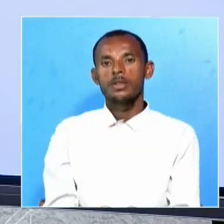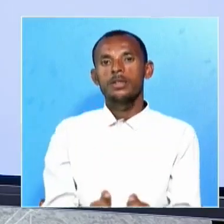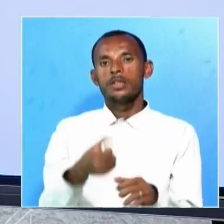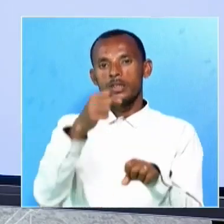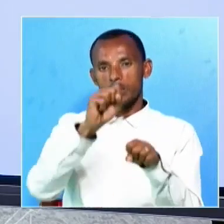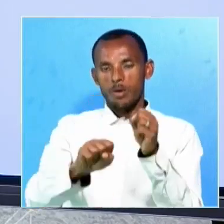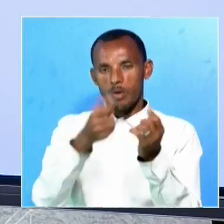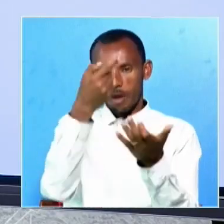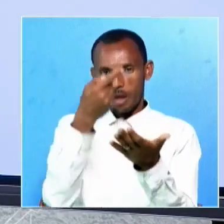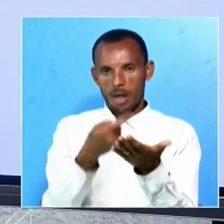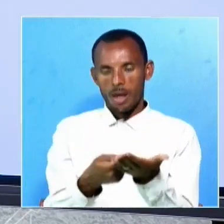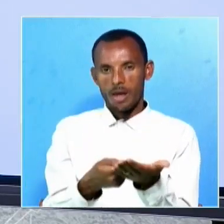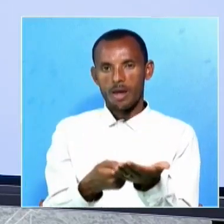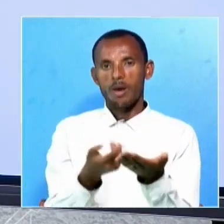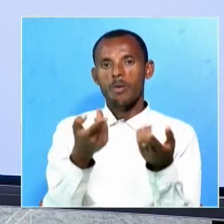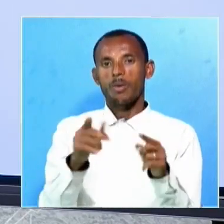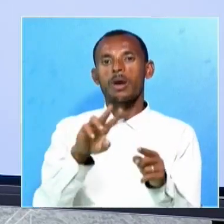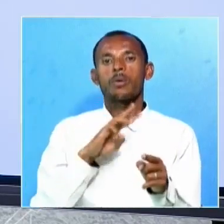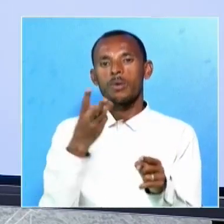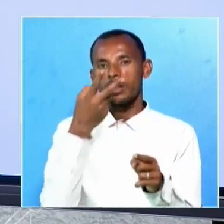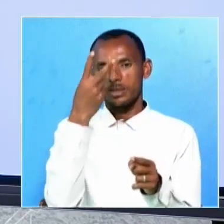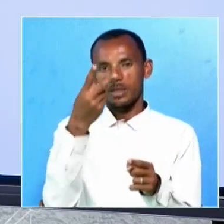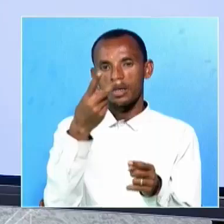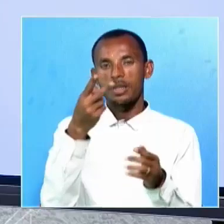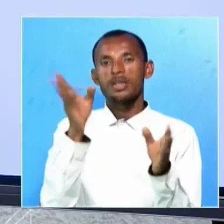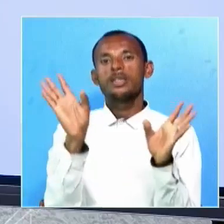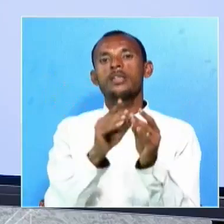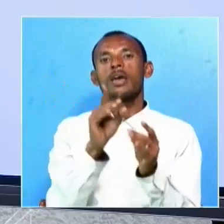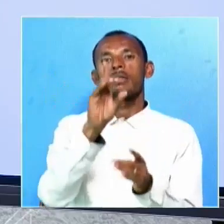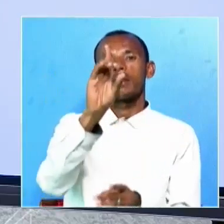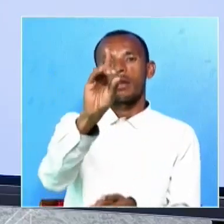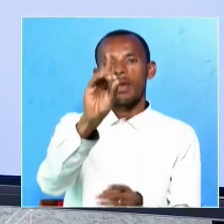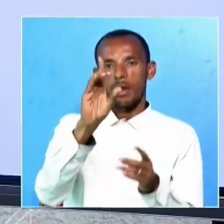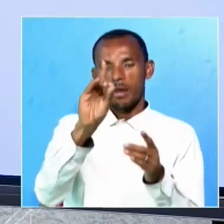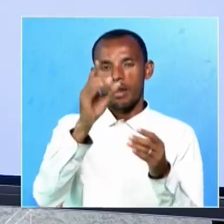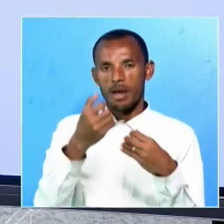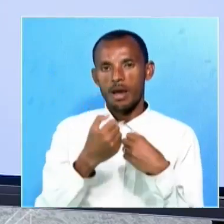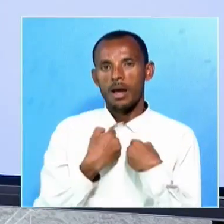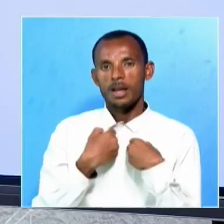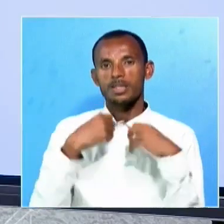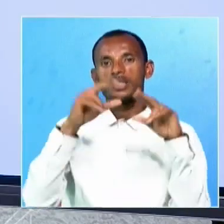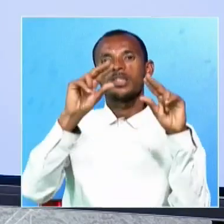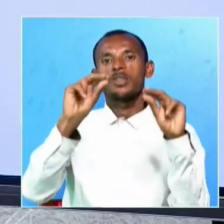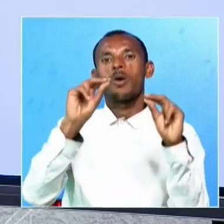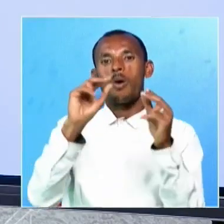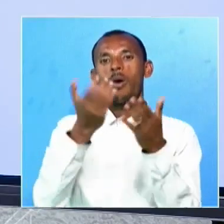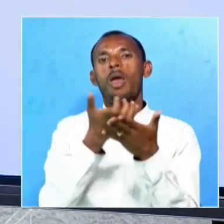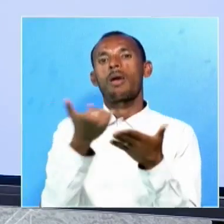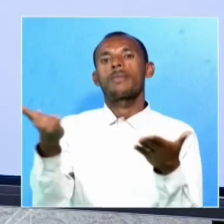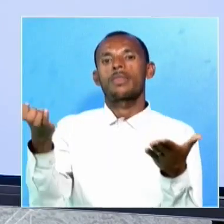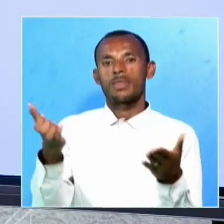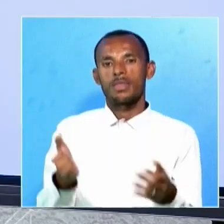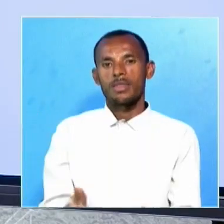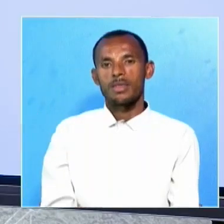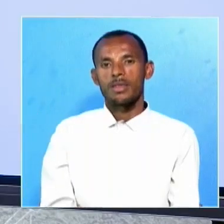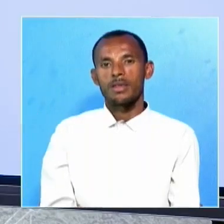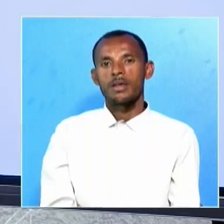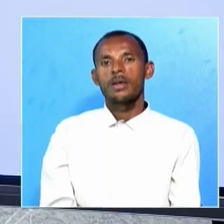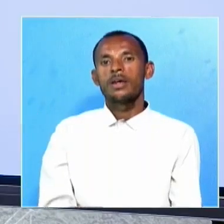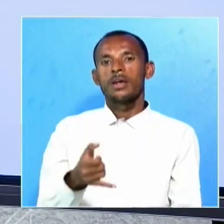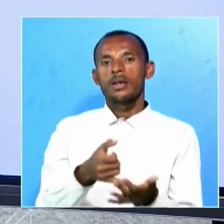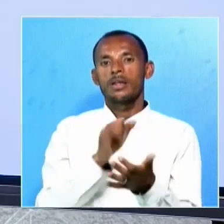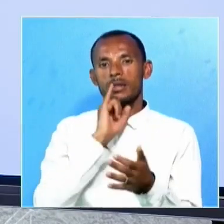So here, when you see set D, D has no element. It's